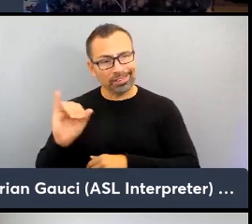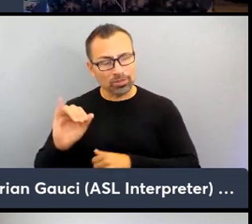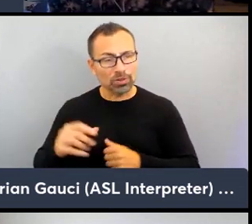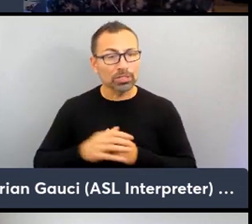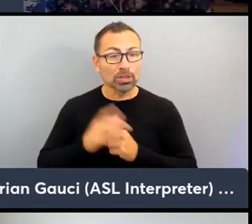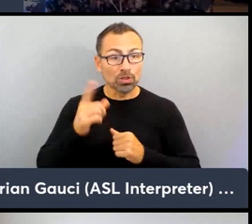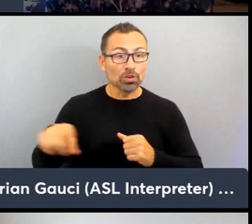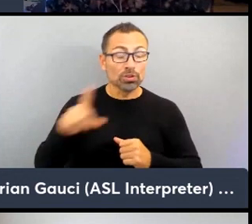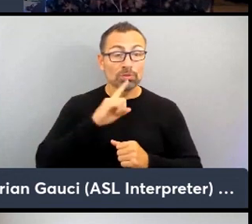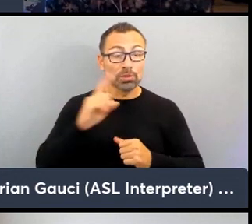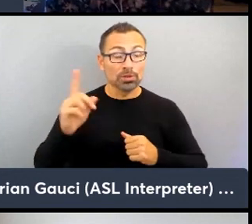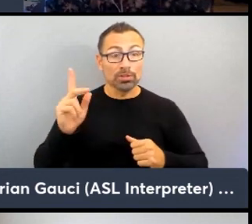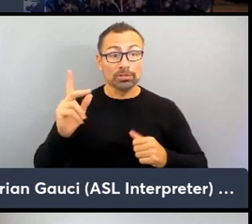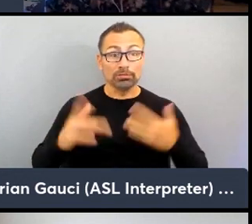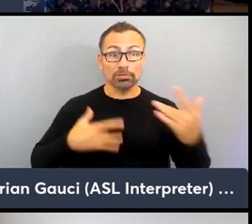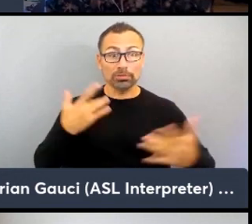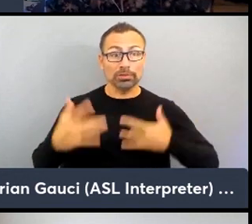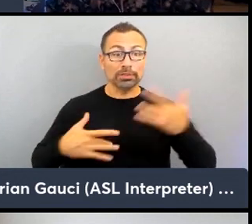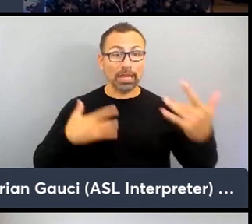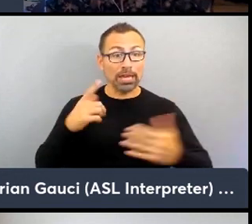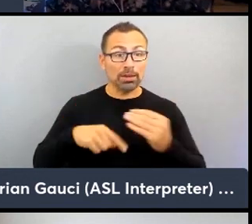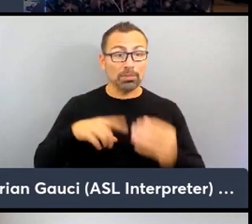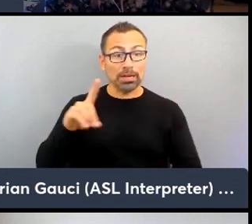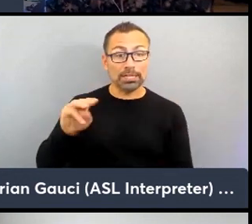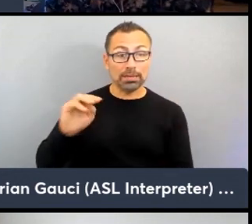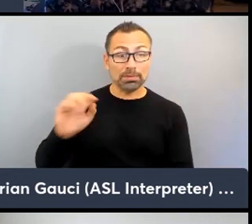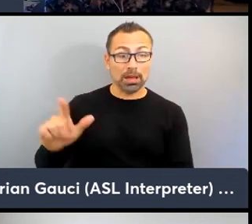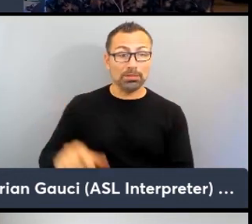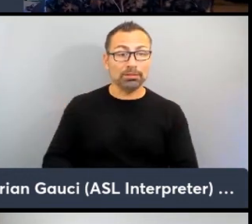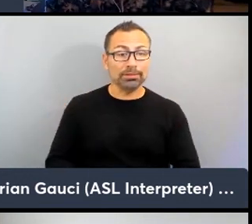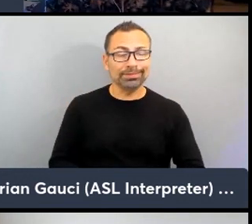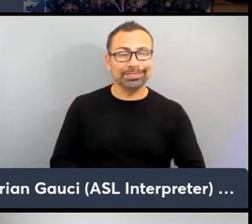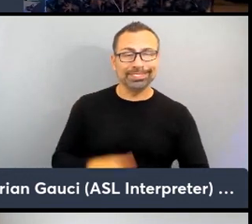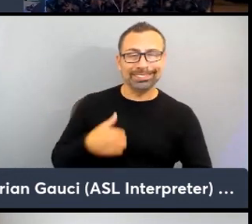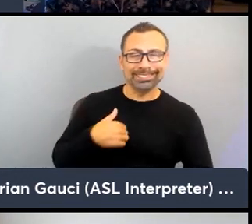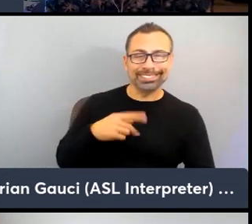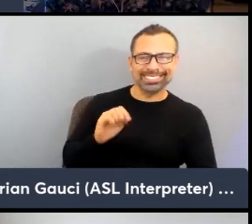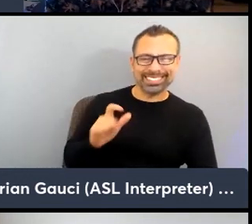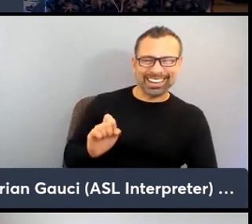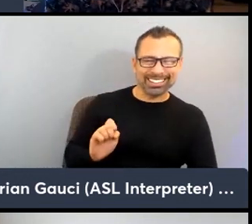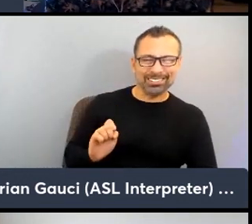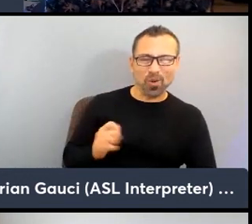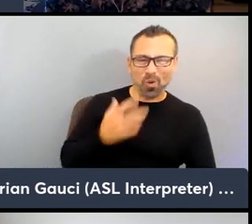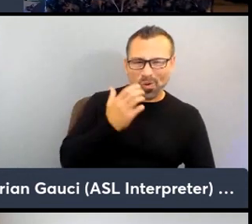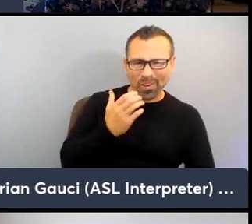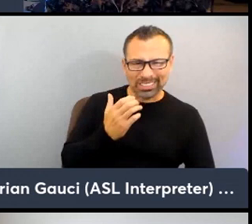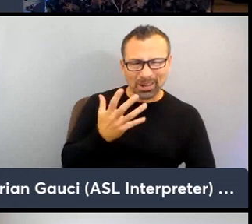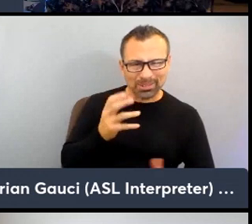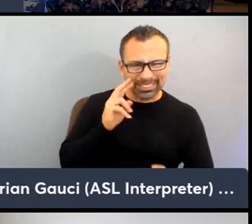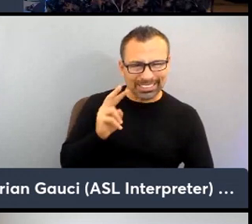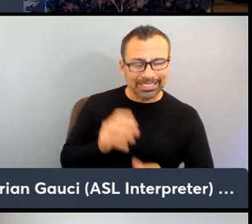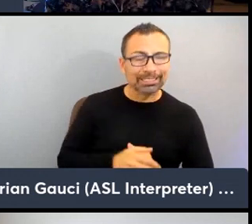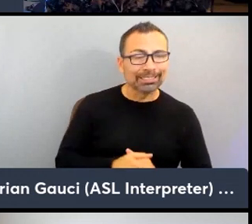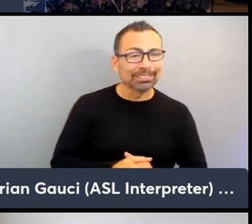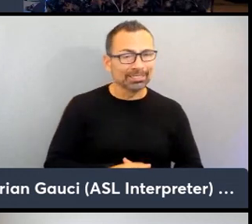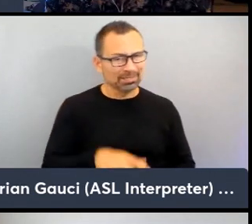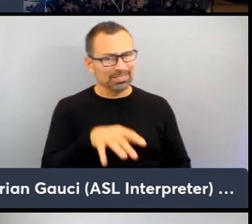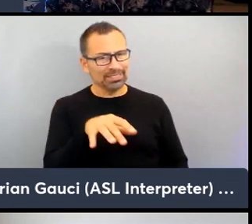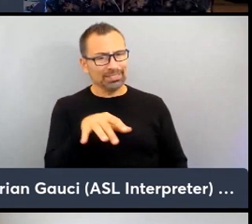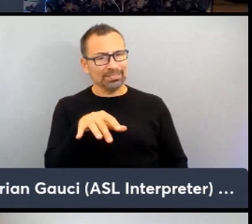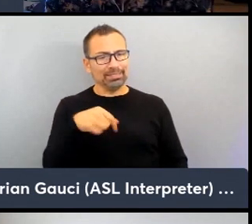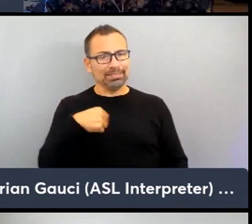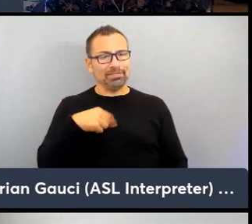auditing. Awesome. Yeah, let's take a look at it. So let's go to our console, actually, our